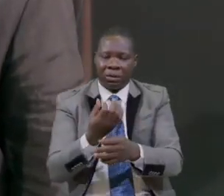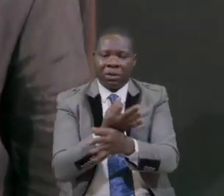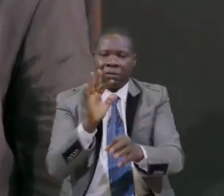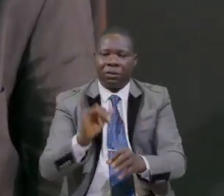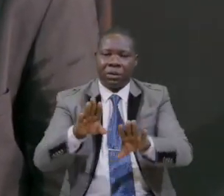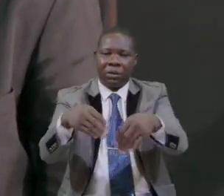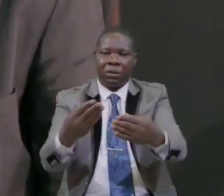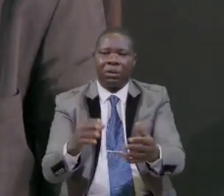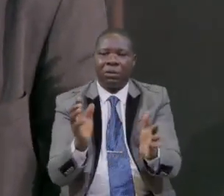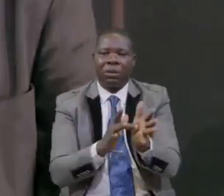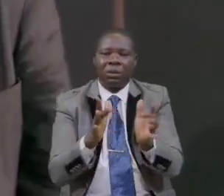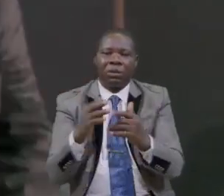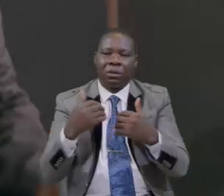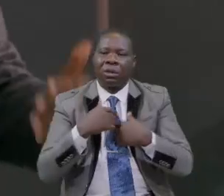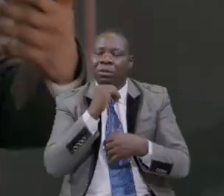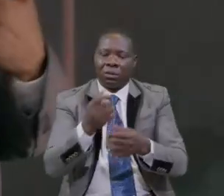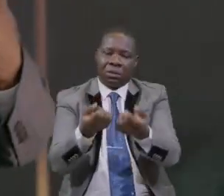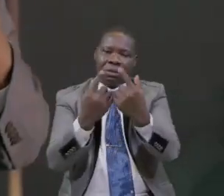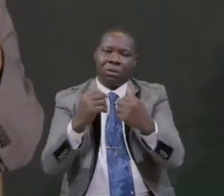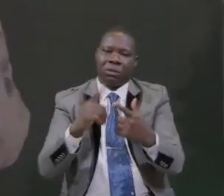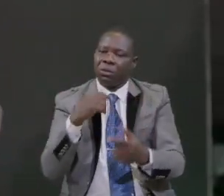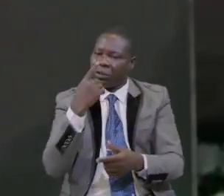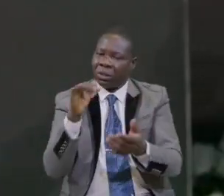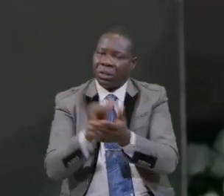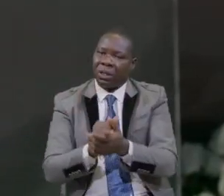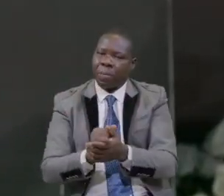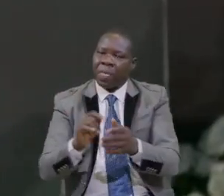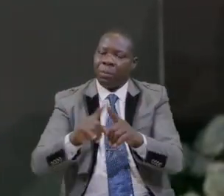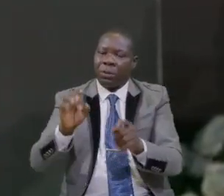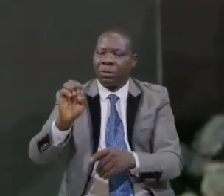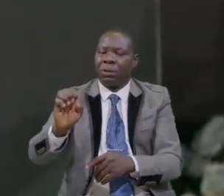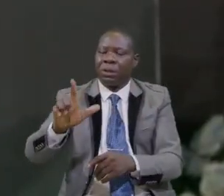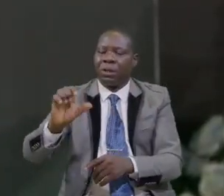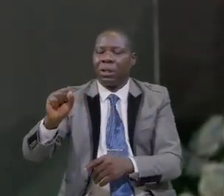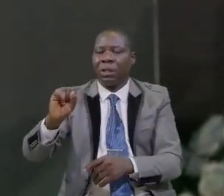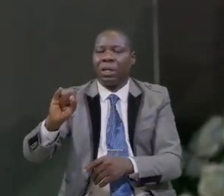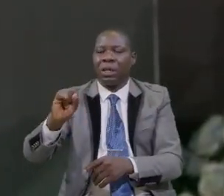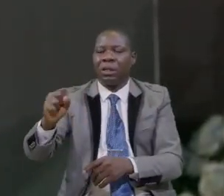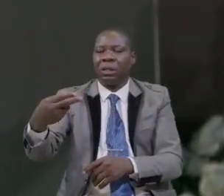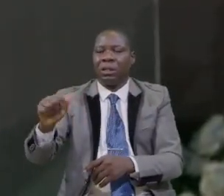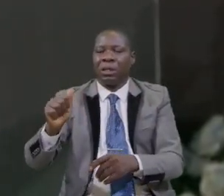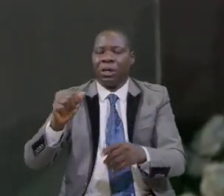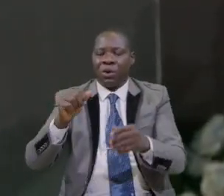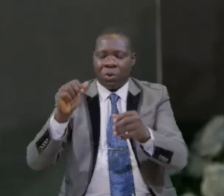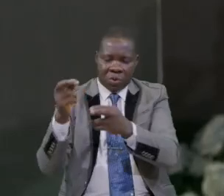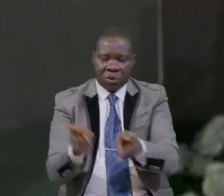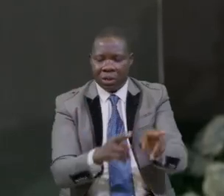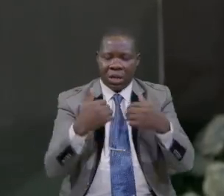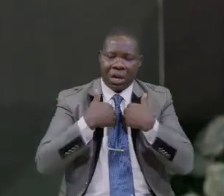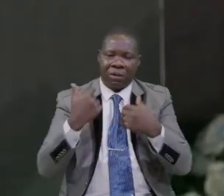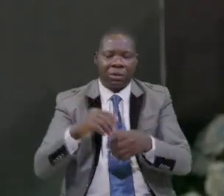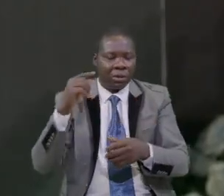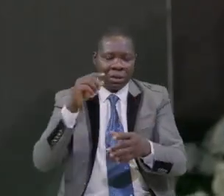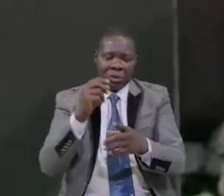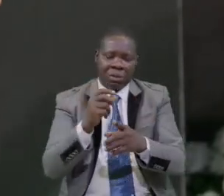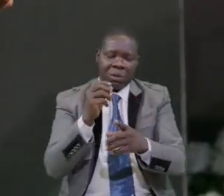not even come to say that, but Elisha already had the message of Christ in his life, in his